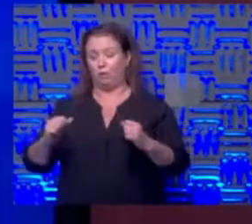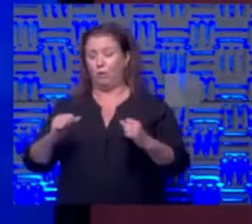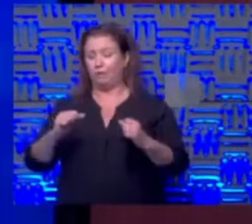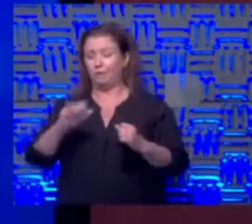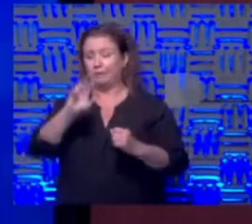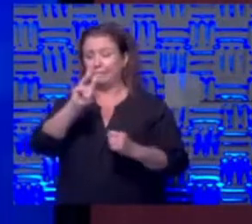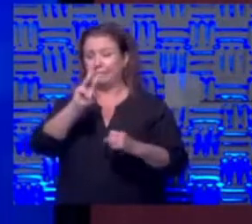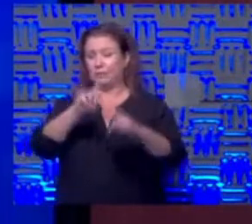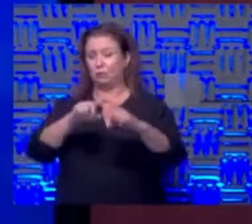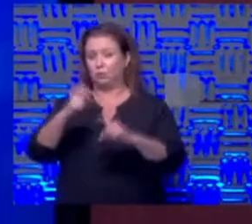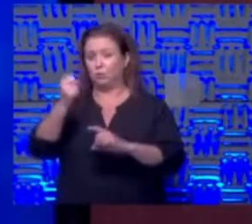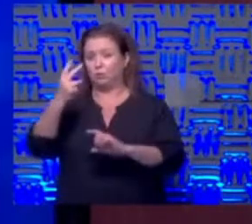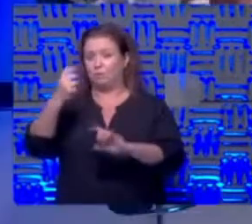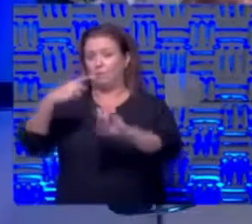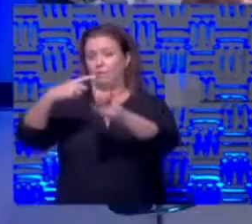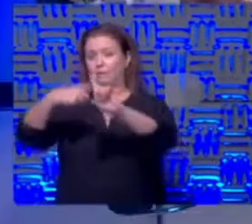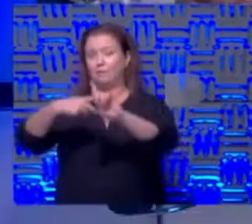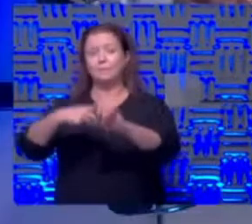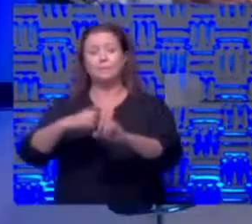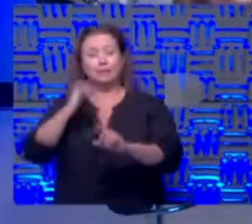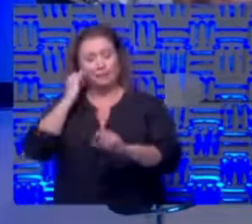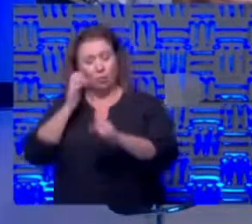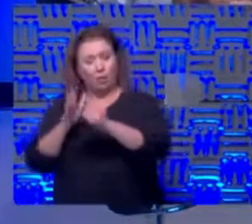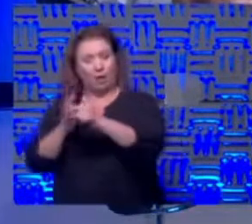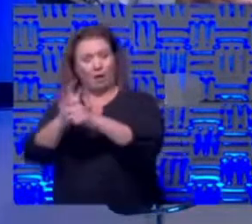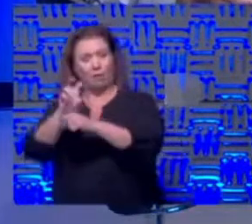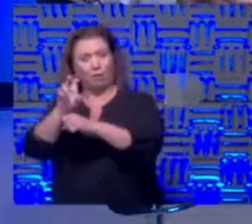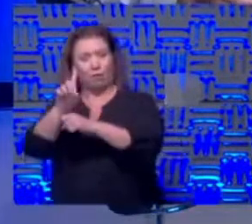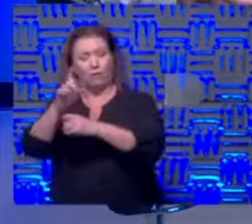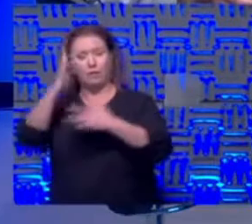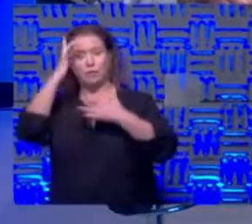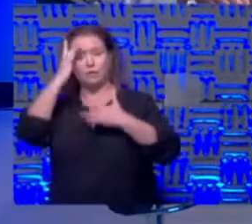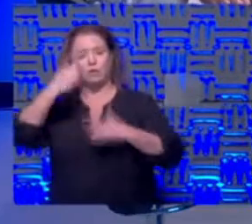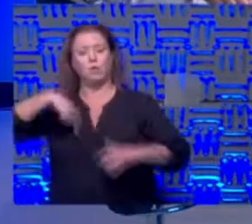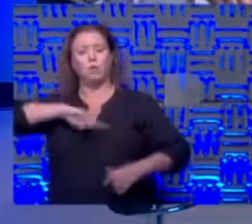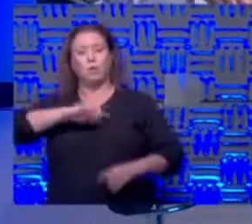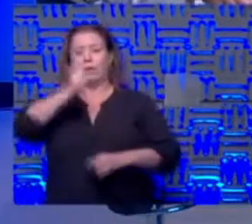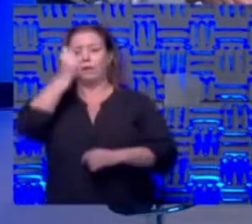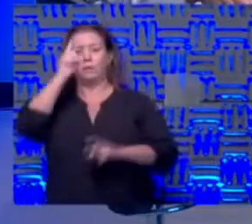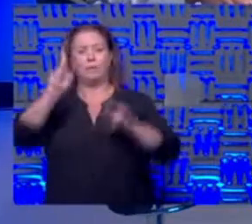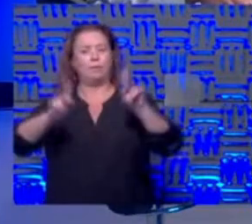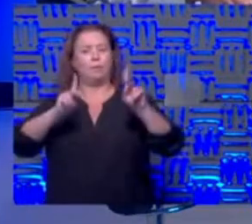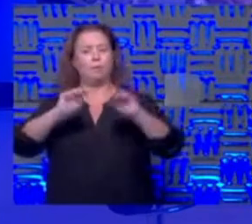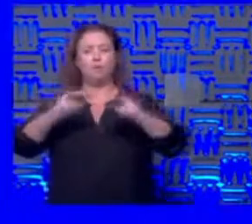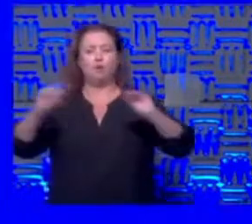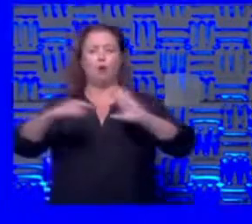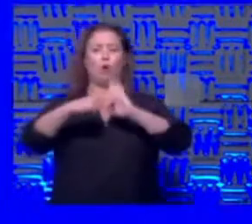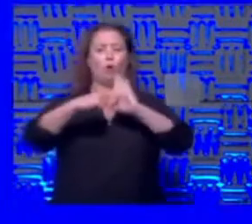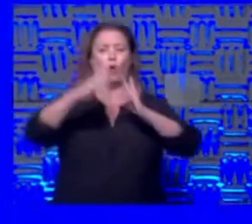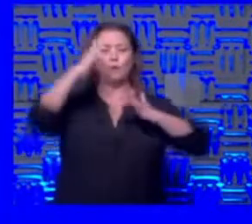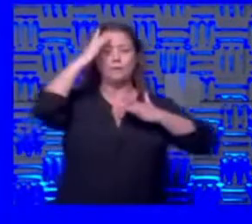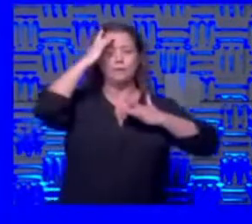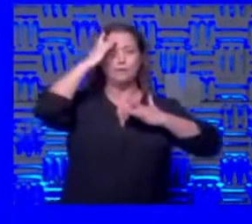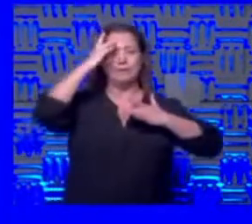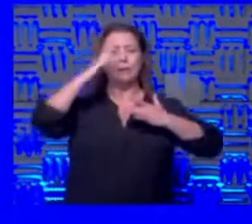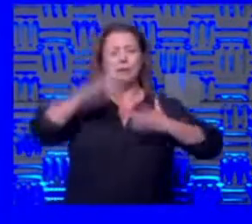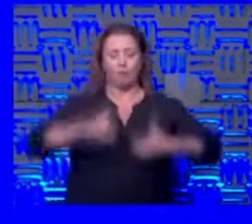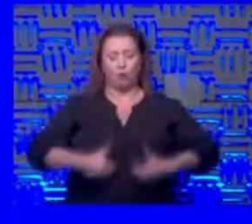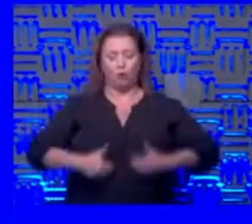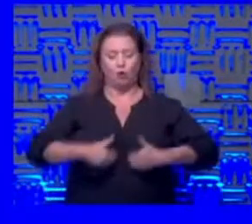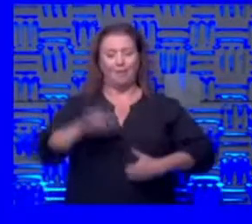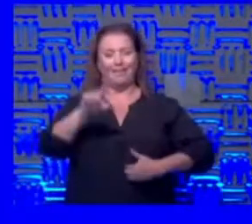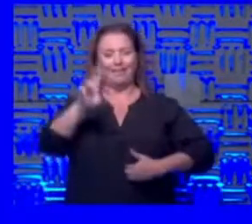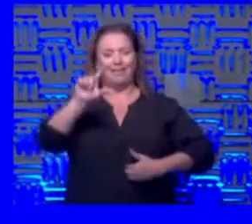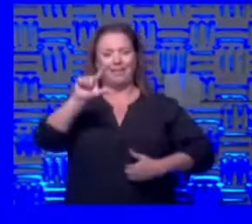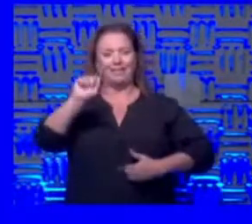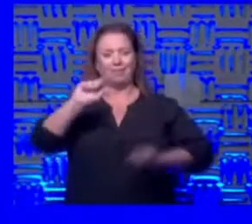12 months. And if you do have COVID and you are ill, we understand that people who don't even have symptoms have changes with their lungs when they looked at